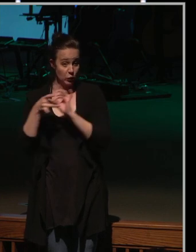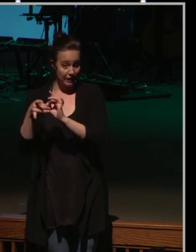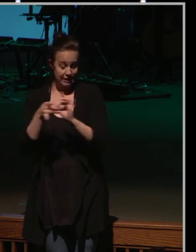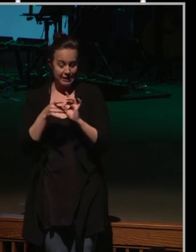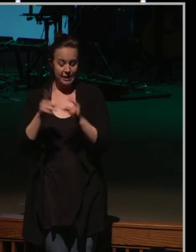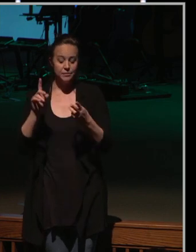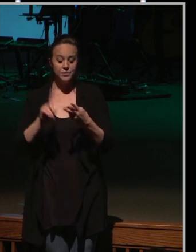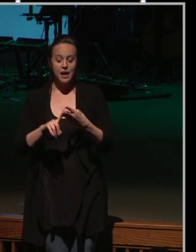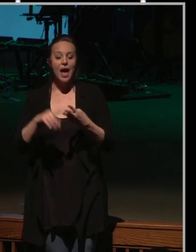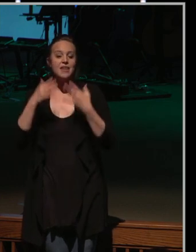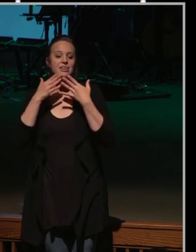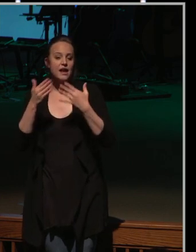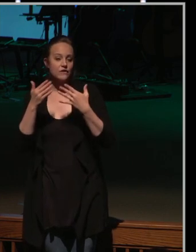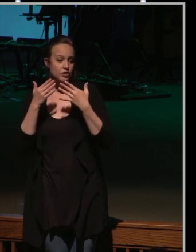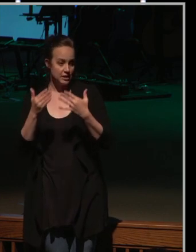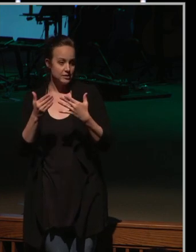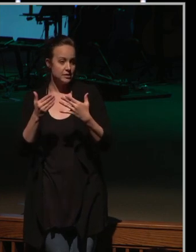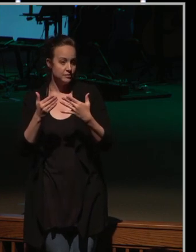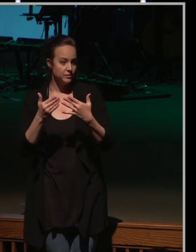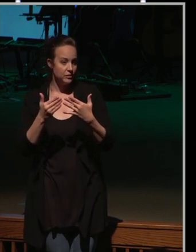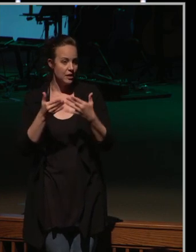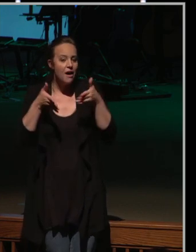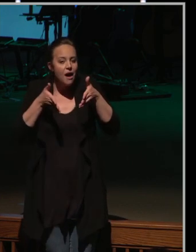Christ rule in your hearts.